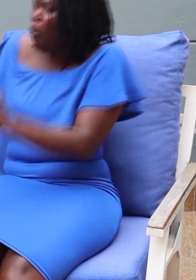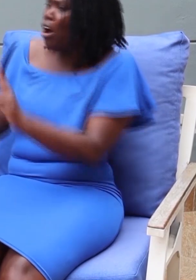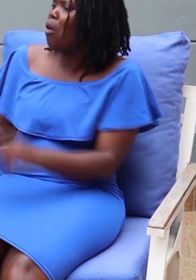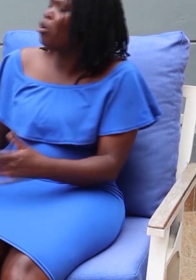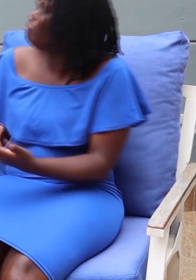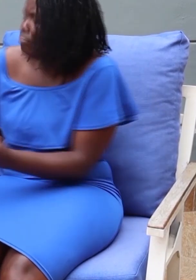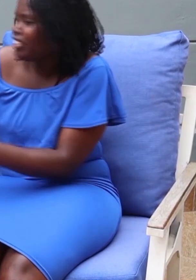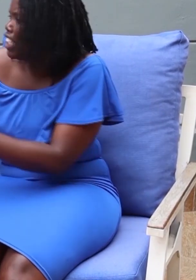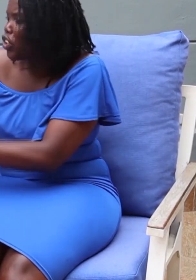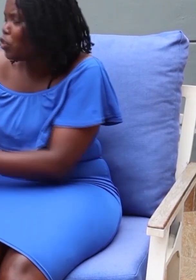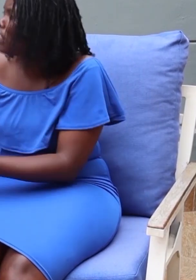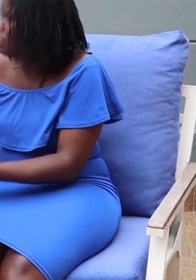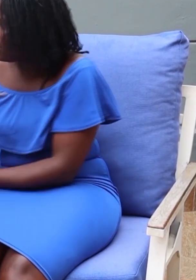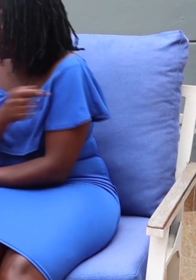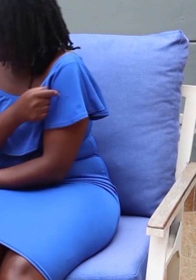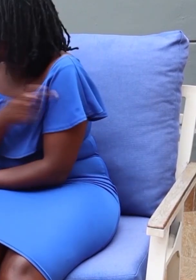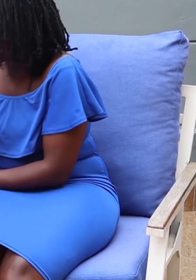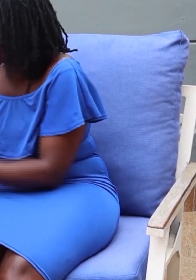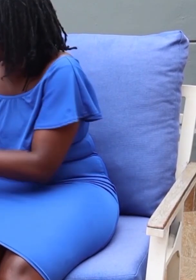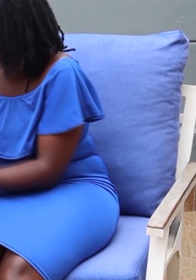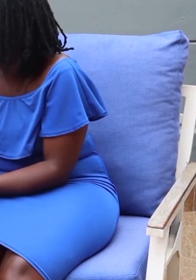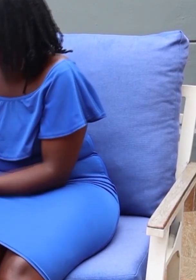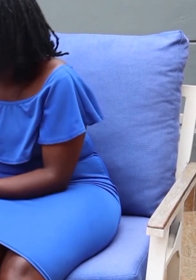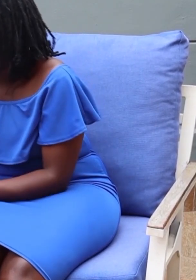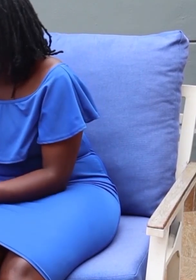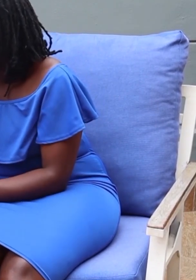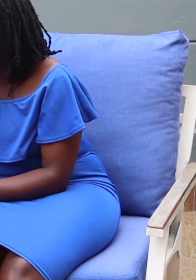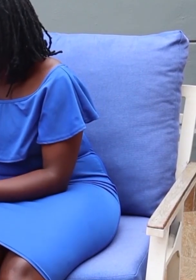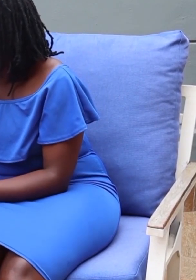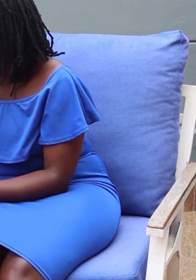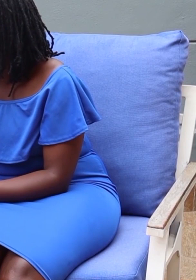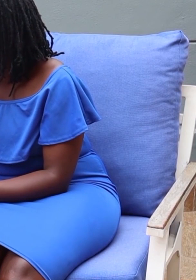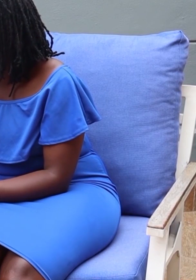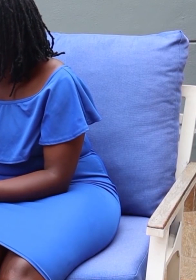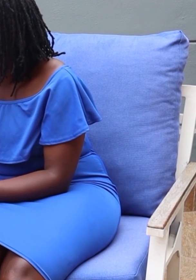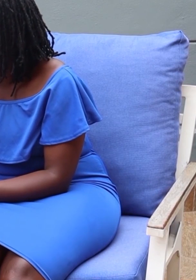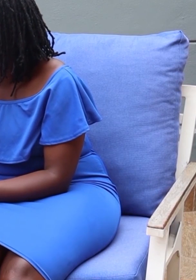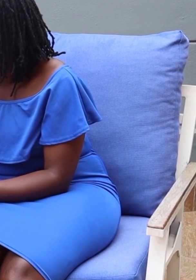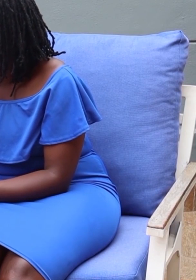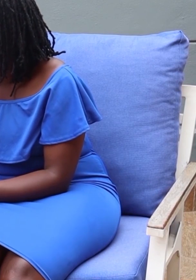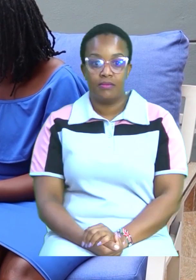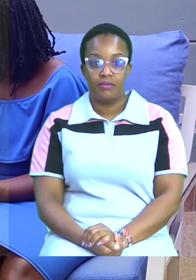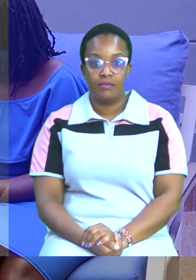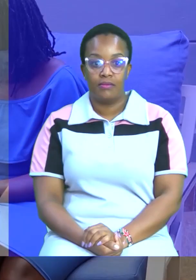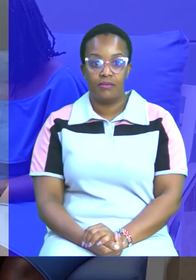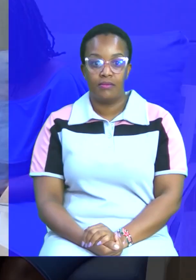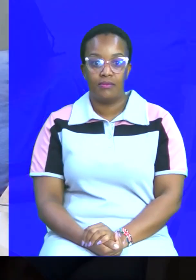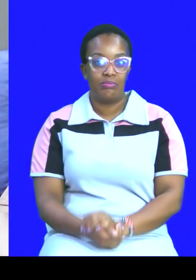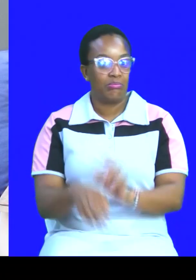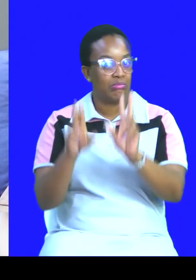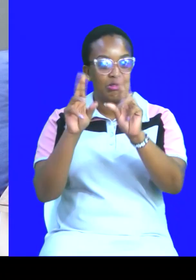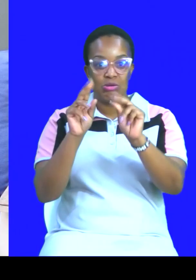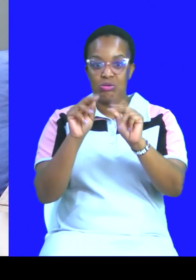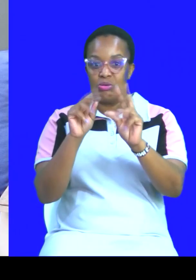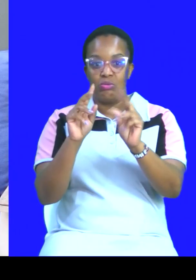how did other children treat you? Did they treat you the same, or they treated you differently? No, they never